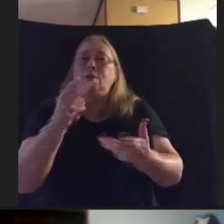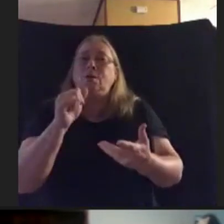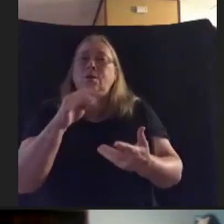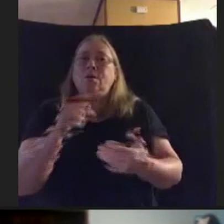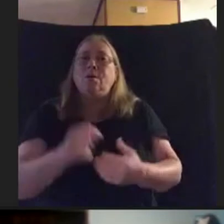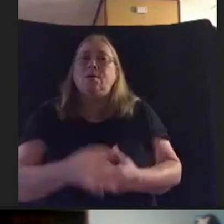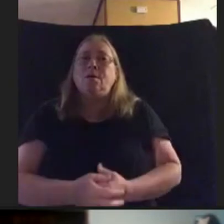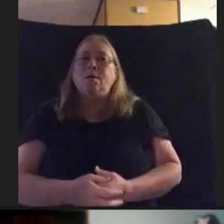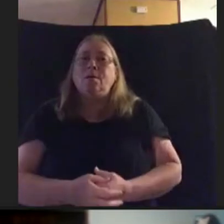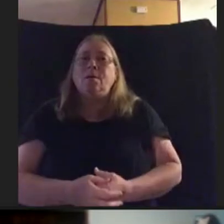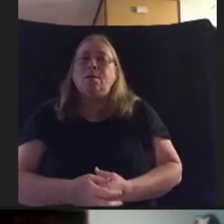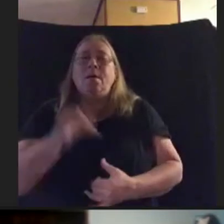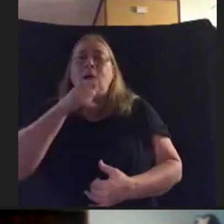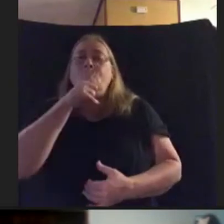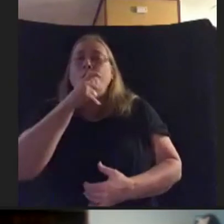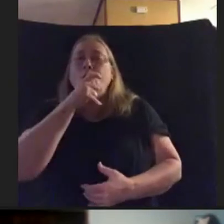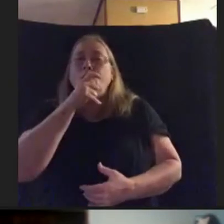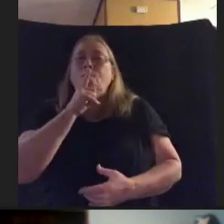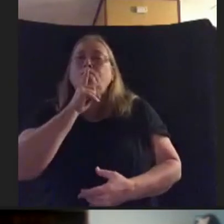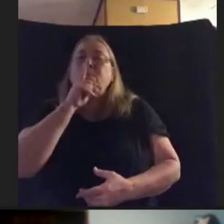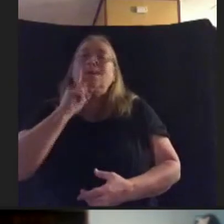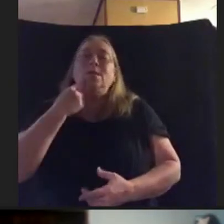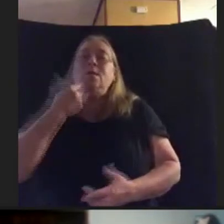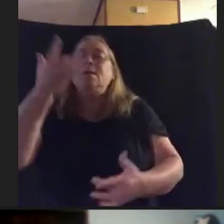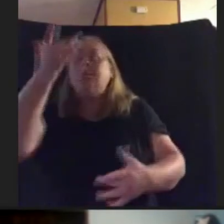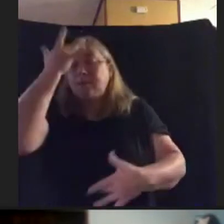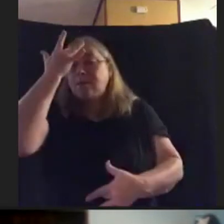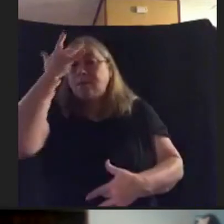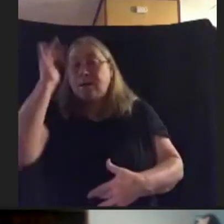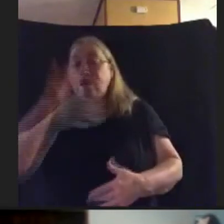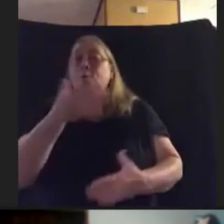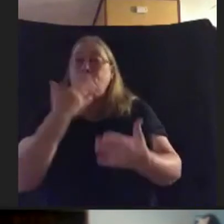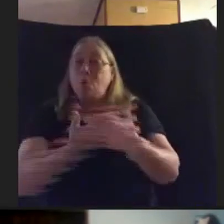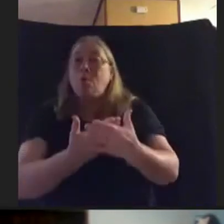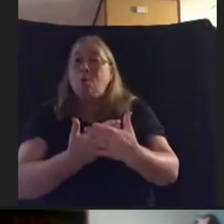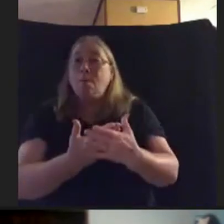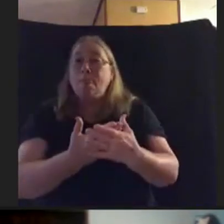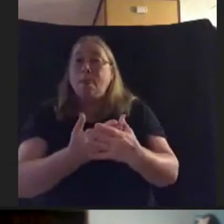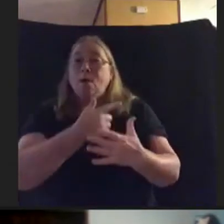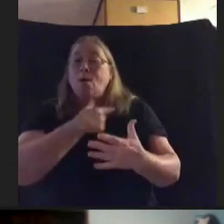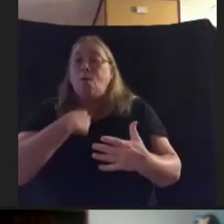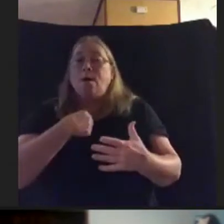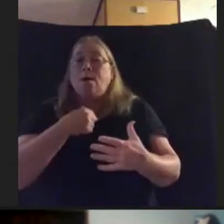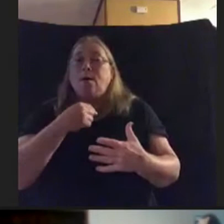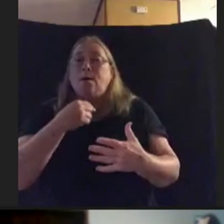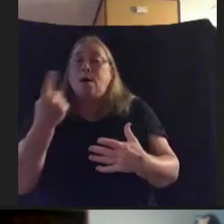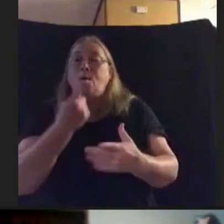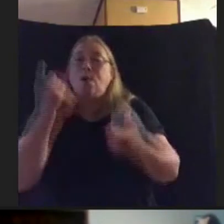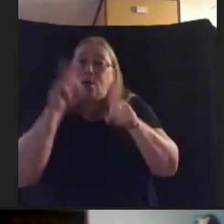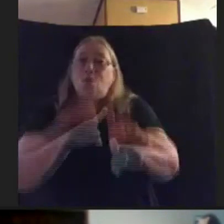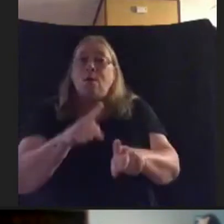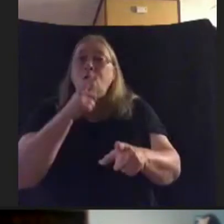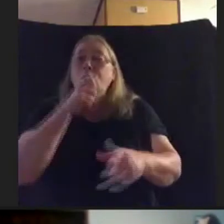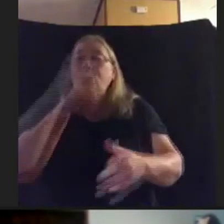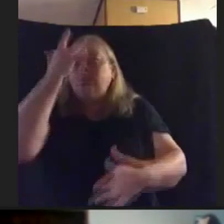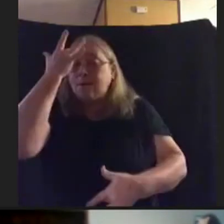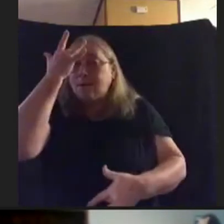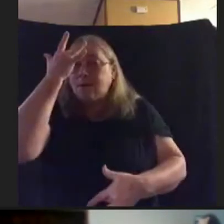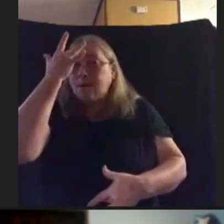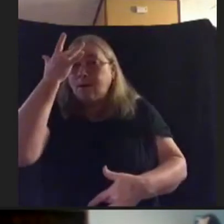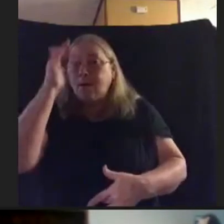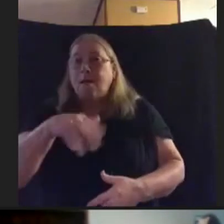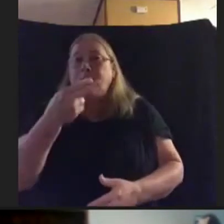people medically ill, which is a great strategy, right? I mean, we've never been opposed to that. It was just different. There was HHS